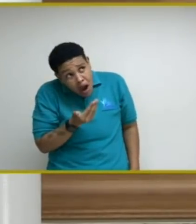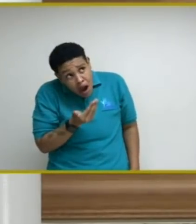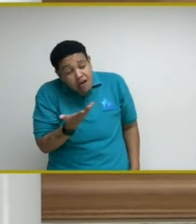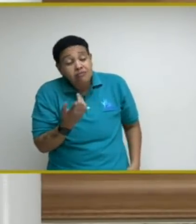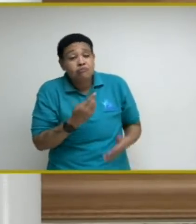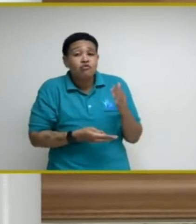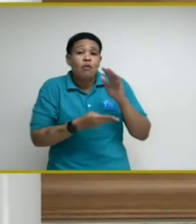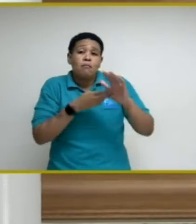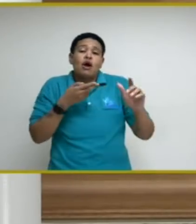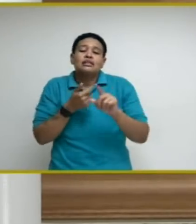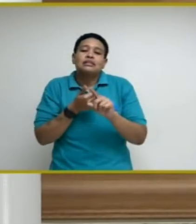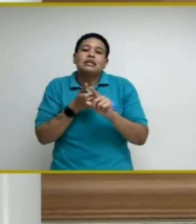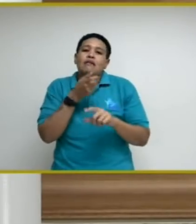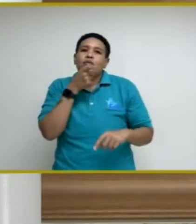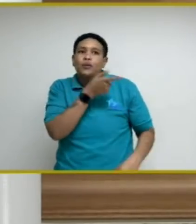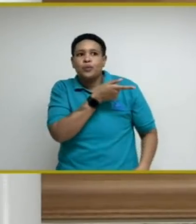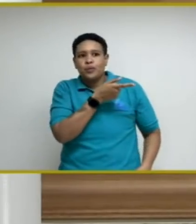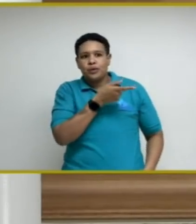brands that have been